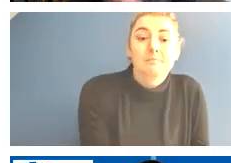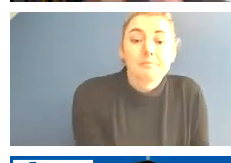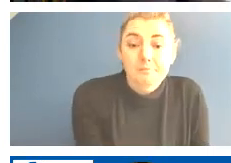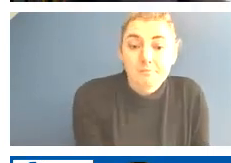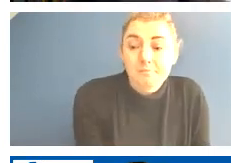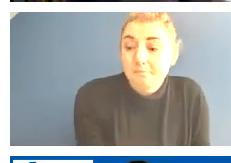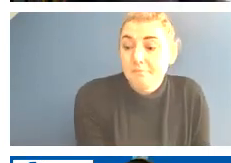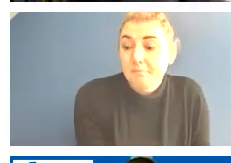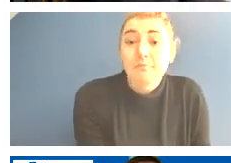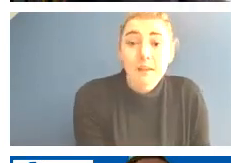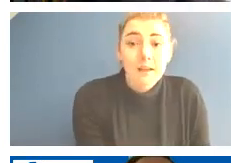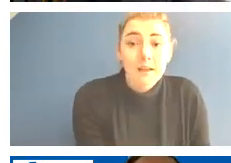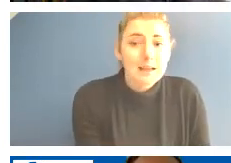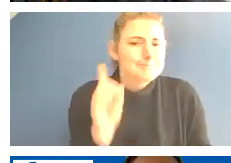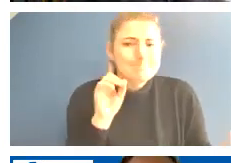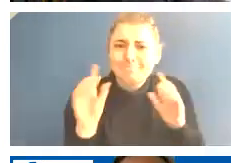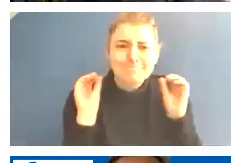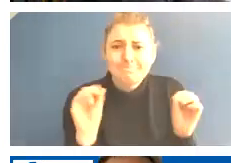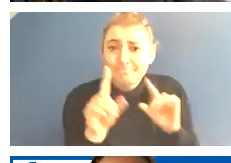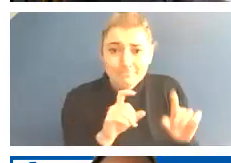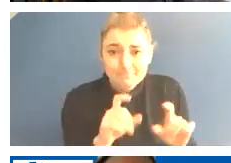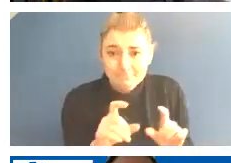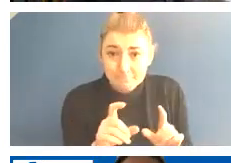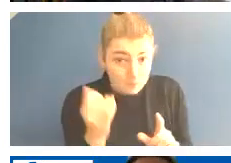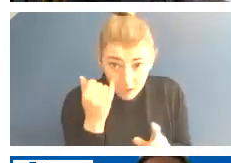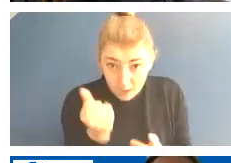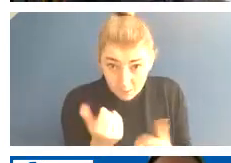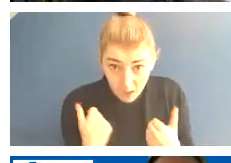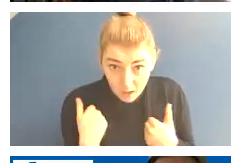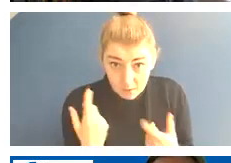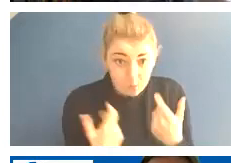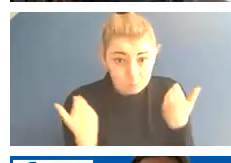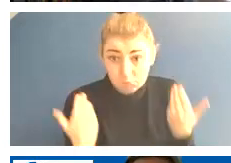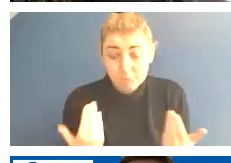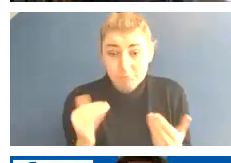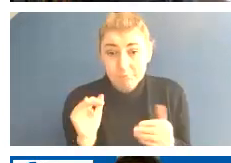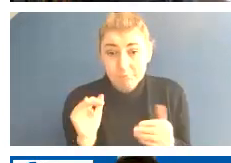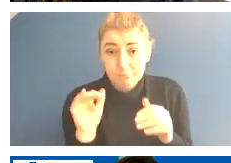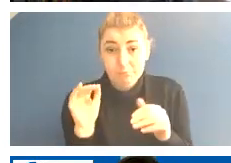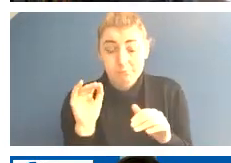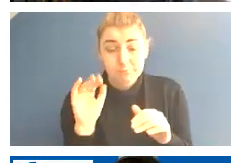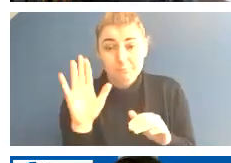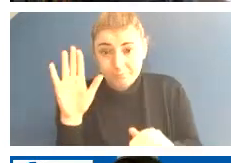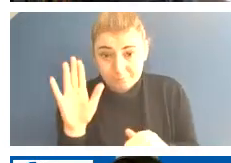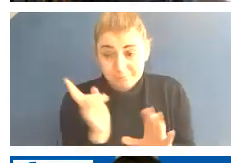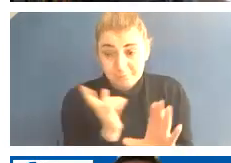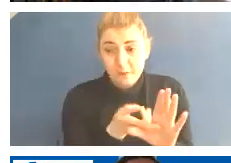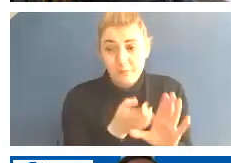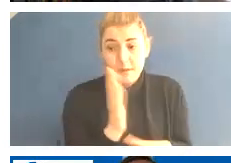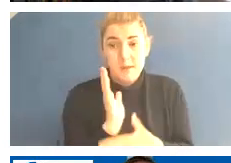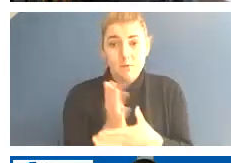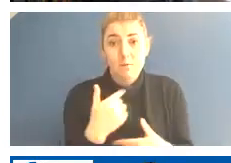Well, not hearing any questions, and please, if anyone does have a question, please feel free to jump in and interrupt me.